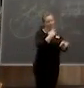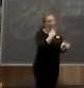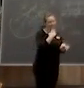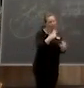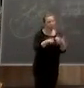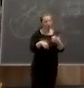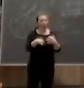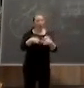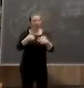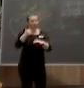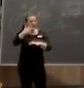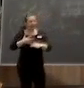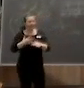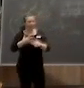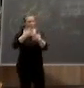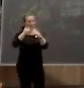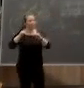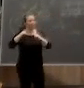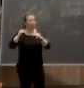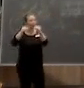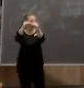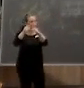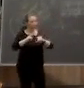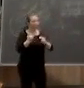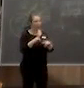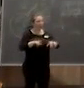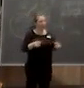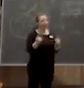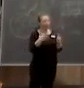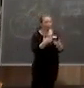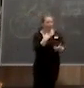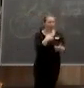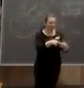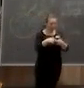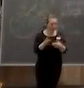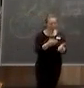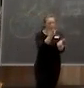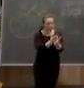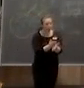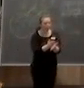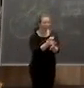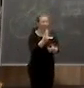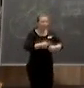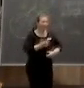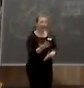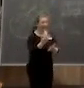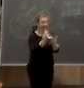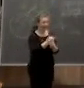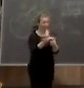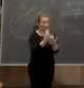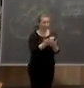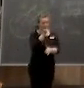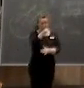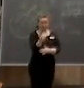a hierarchy in an organization, because of course in relation to escalations, decisions, etc., you need to have a hierarchy, you need to have know who's